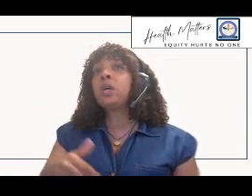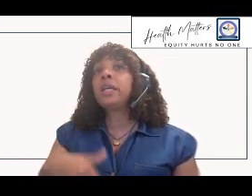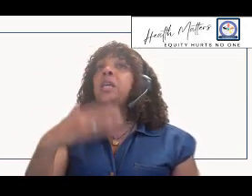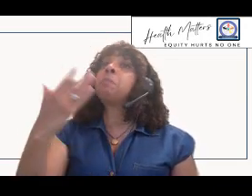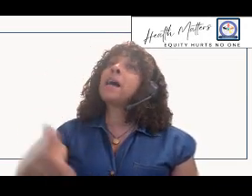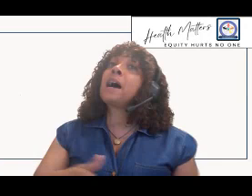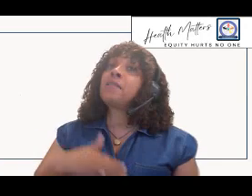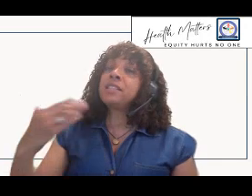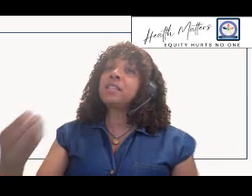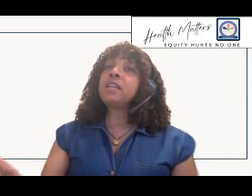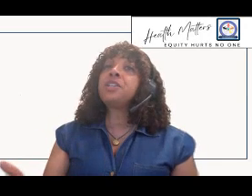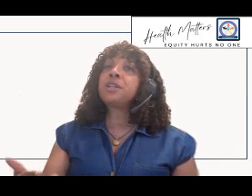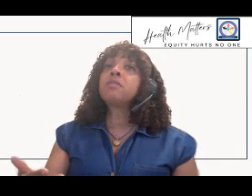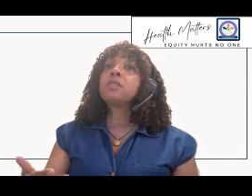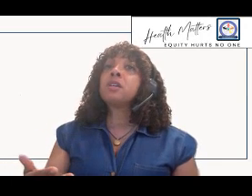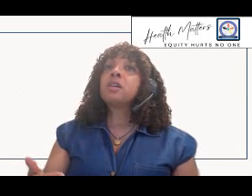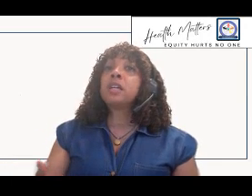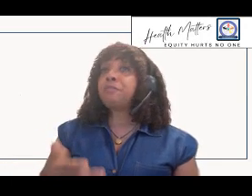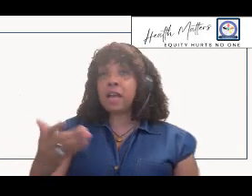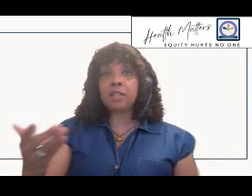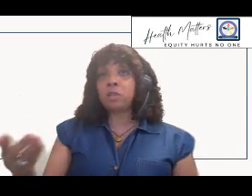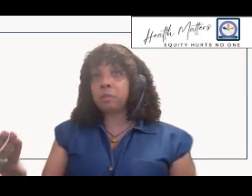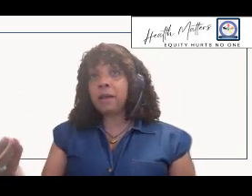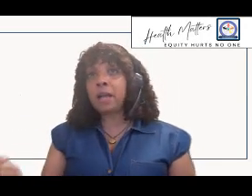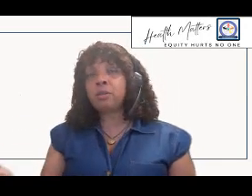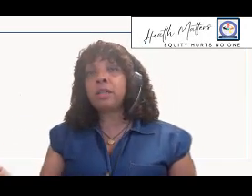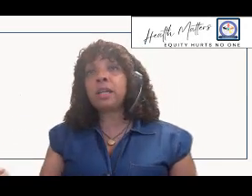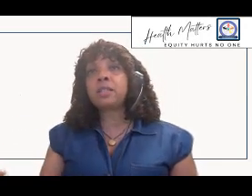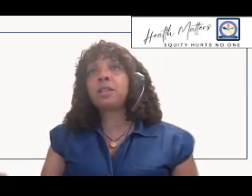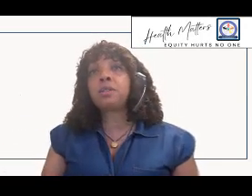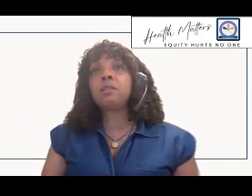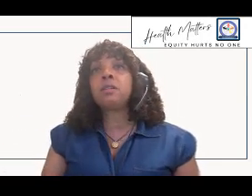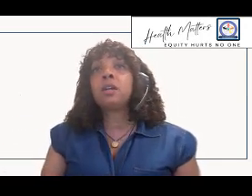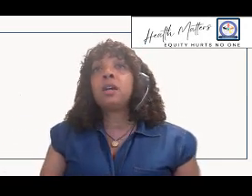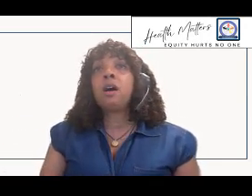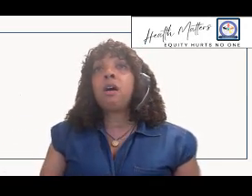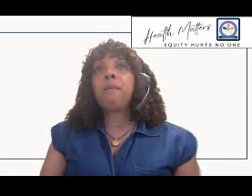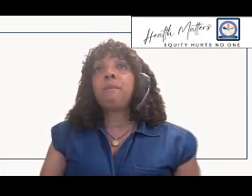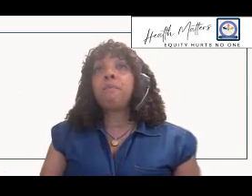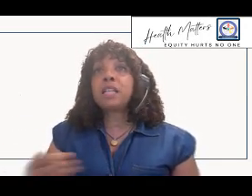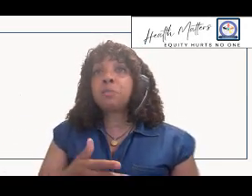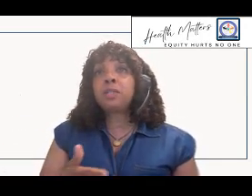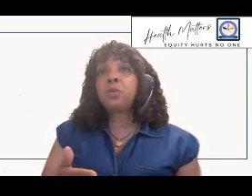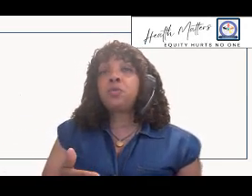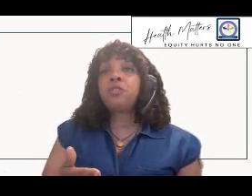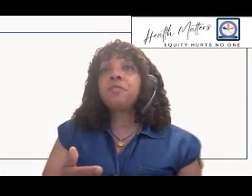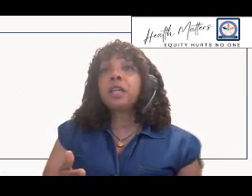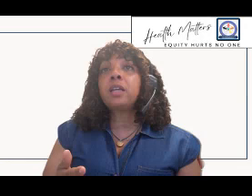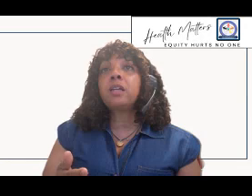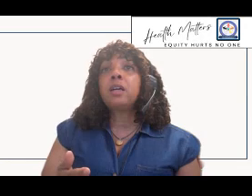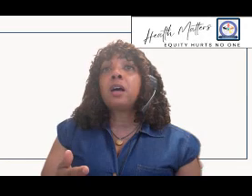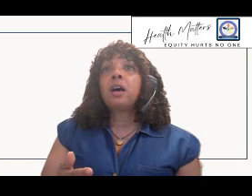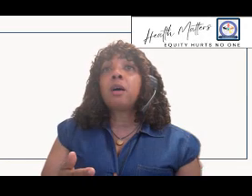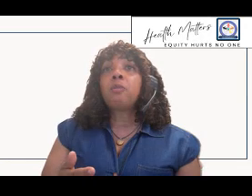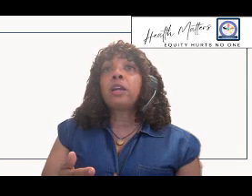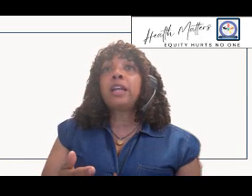to keep alive its intentions, if not to bring back during next session. But SB